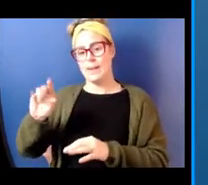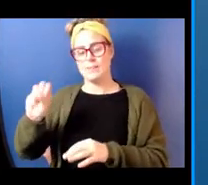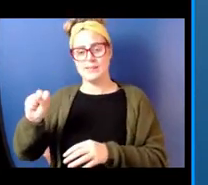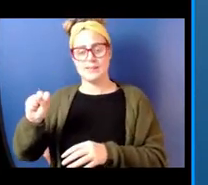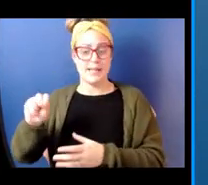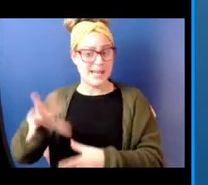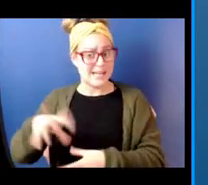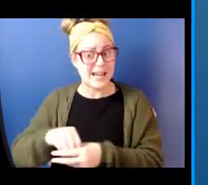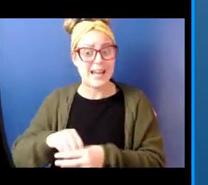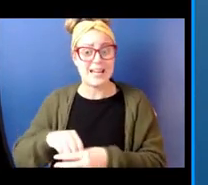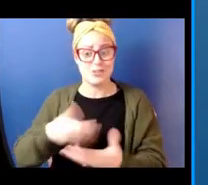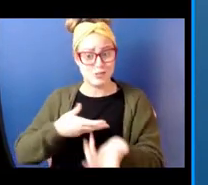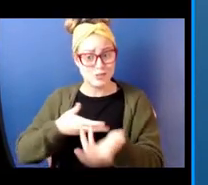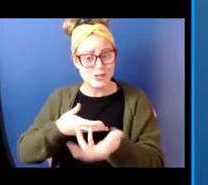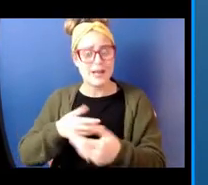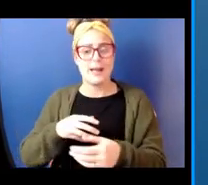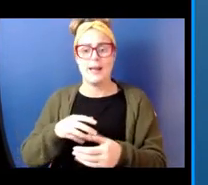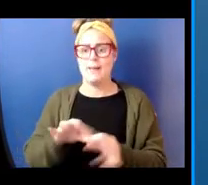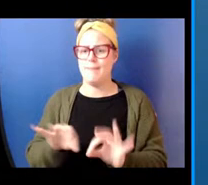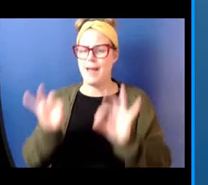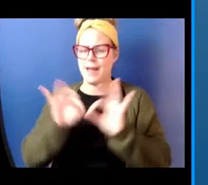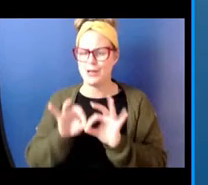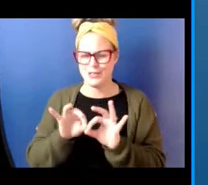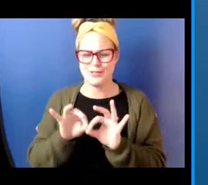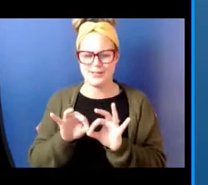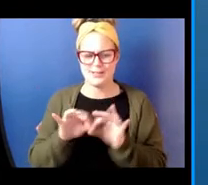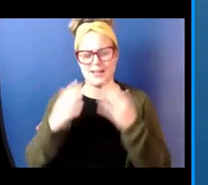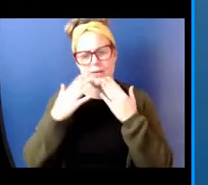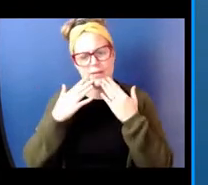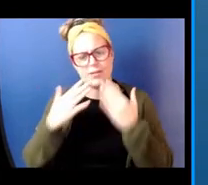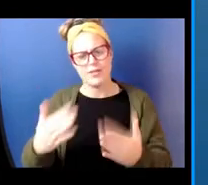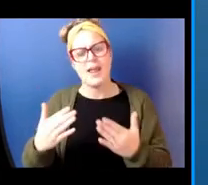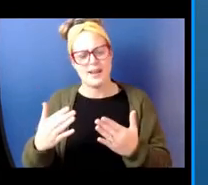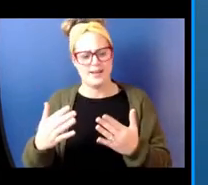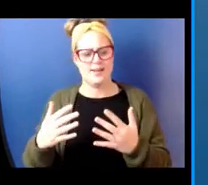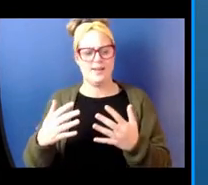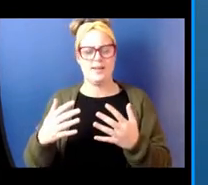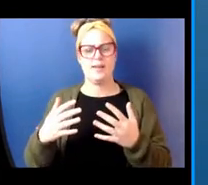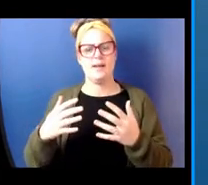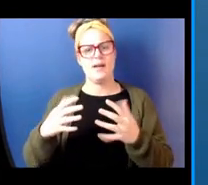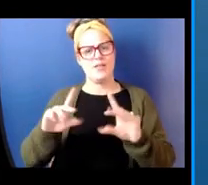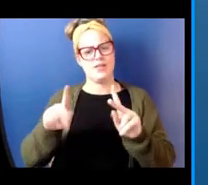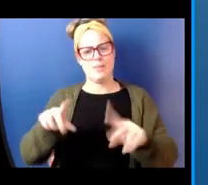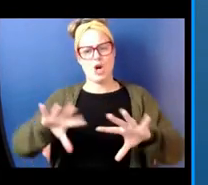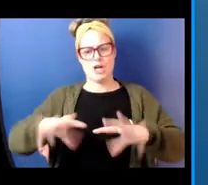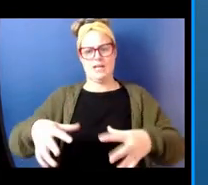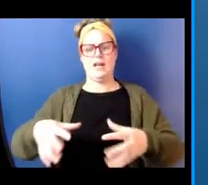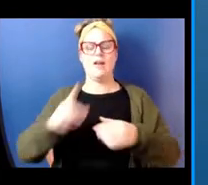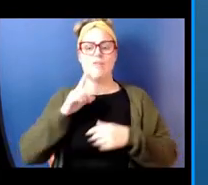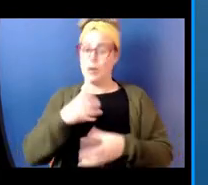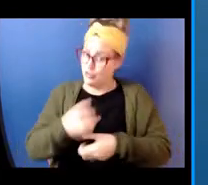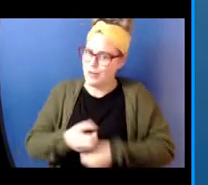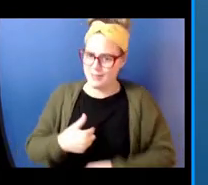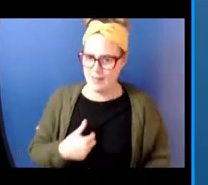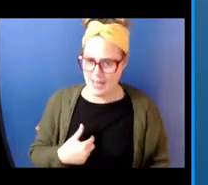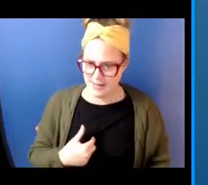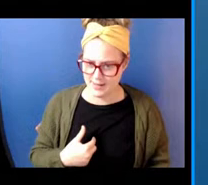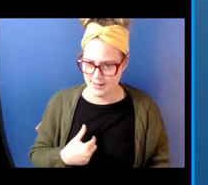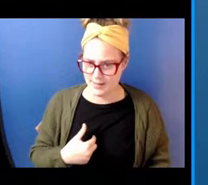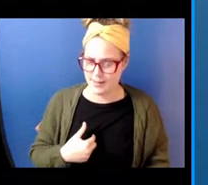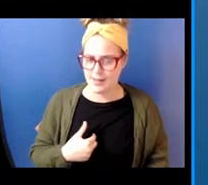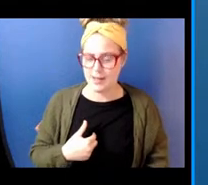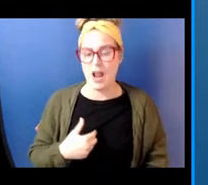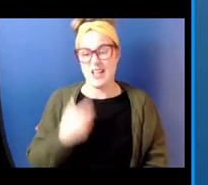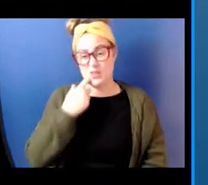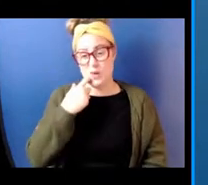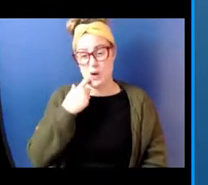matters so I just want to thank the party for and trust me as as partying former party chair